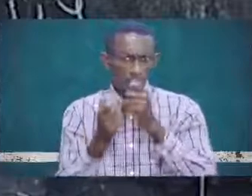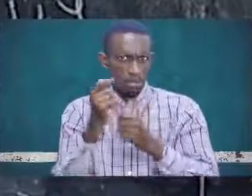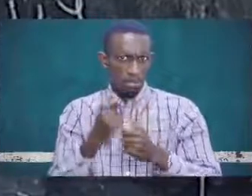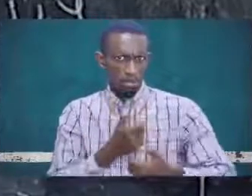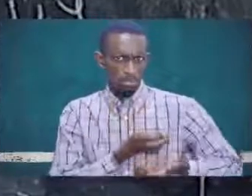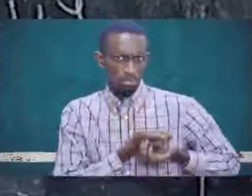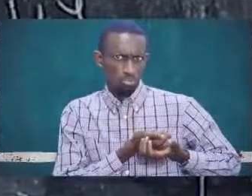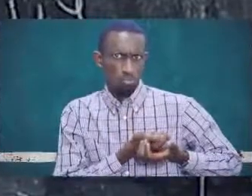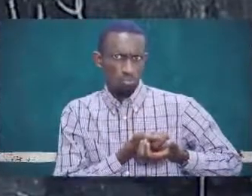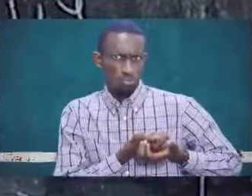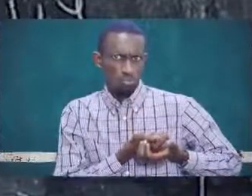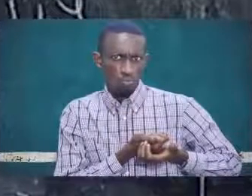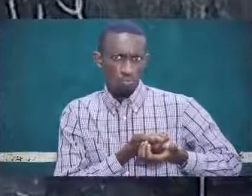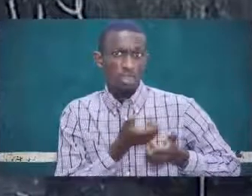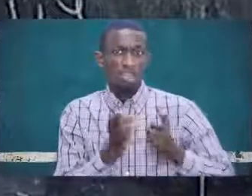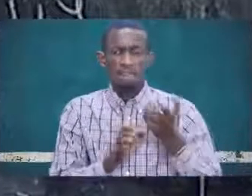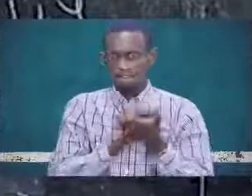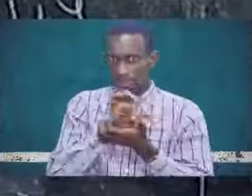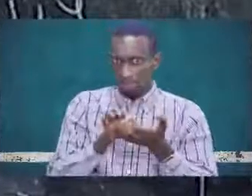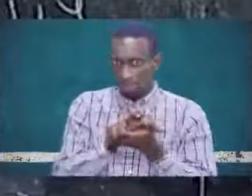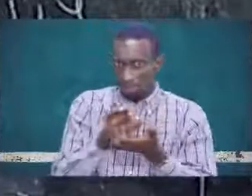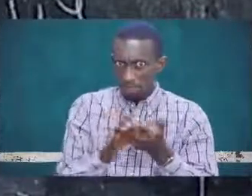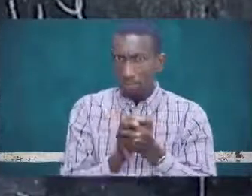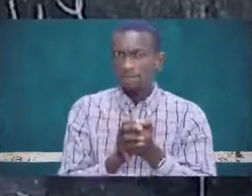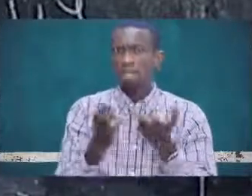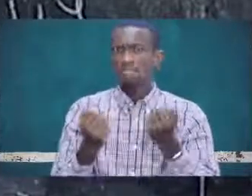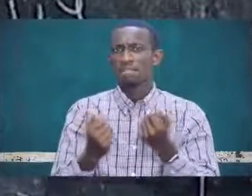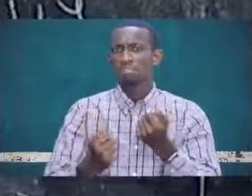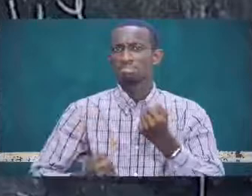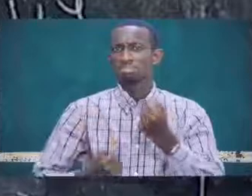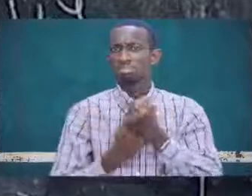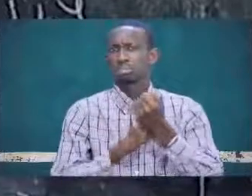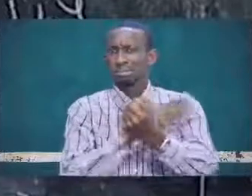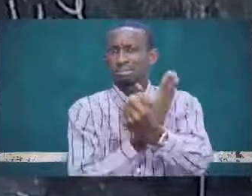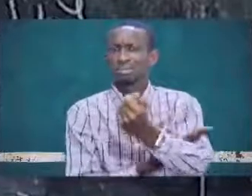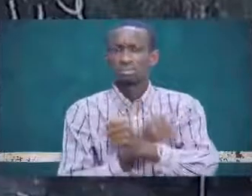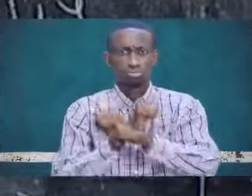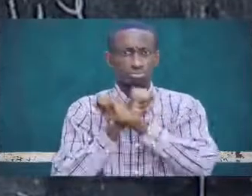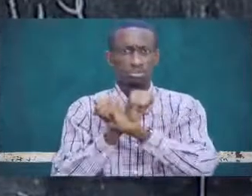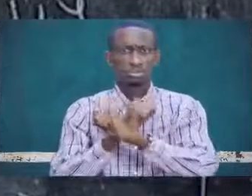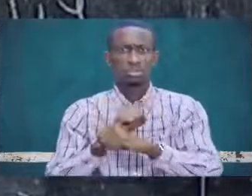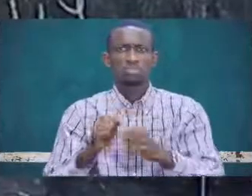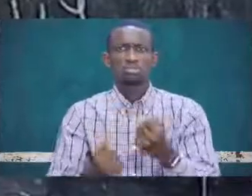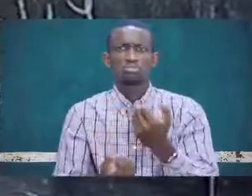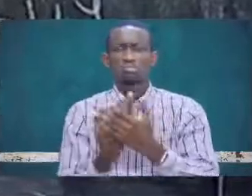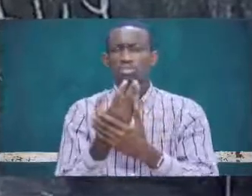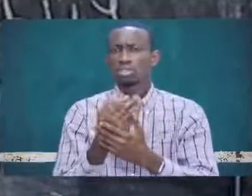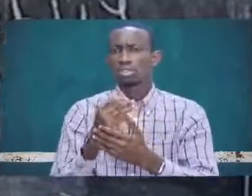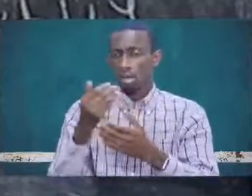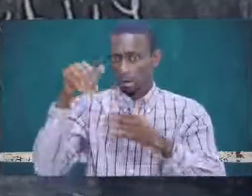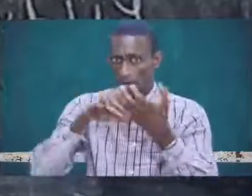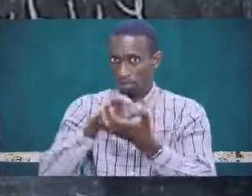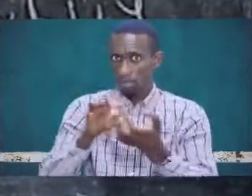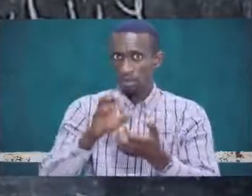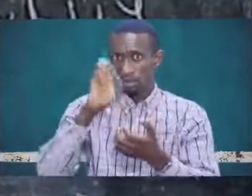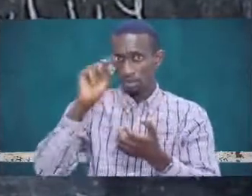converted into casein. And if it is converted into casein, it is going to be helped to be acted upon by enzyme pepsin. That's why I'm saying that it does this